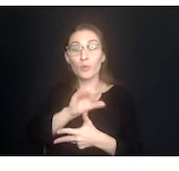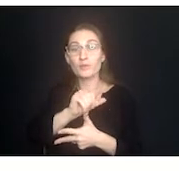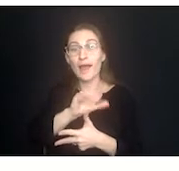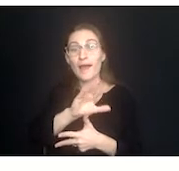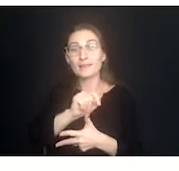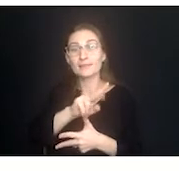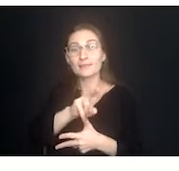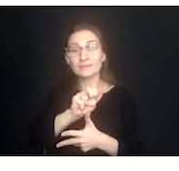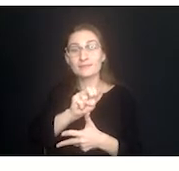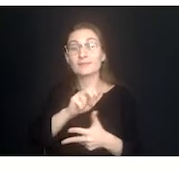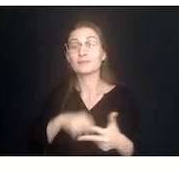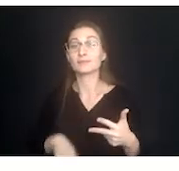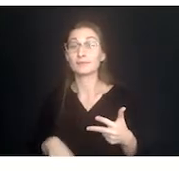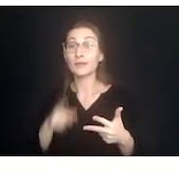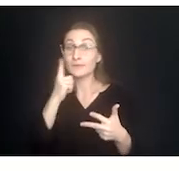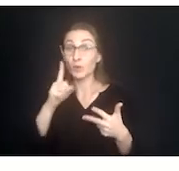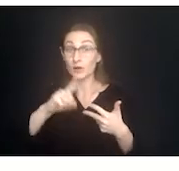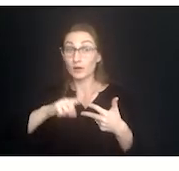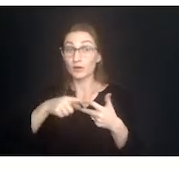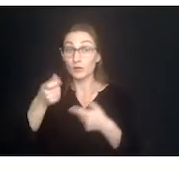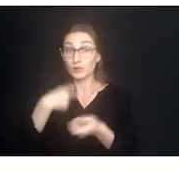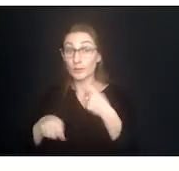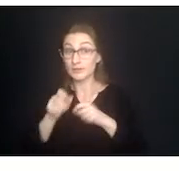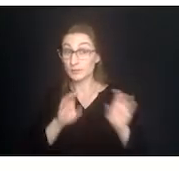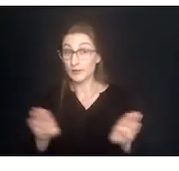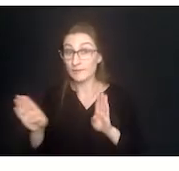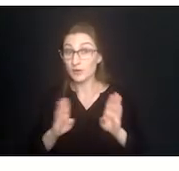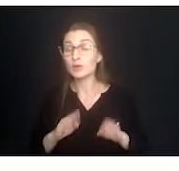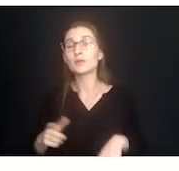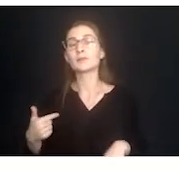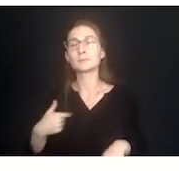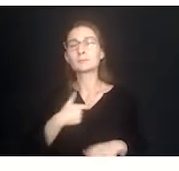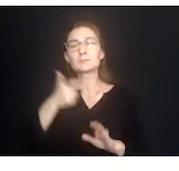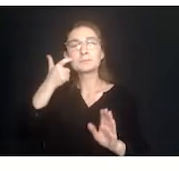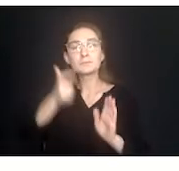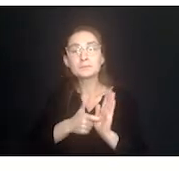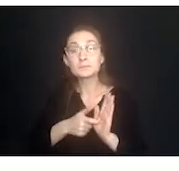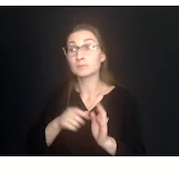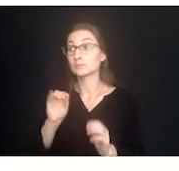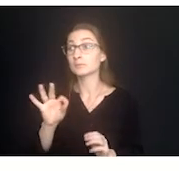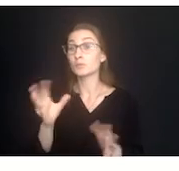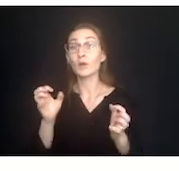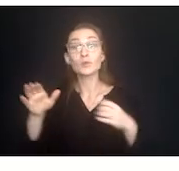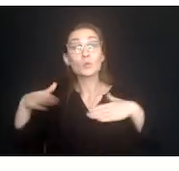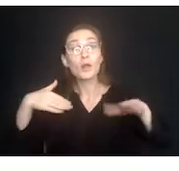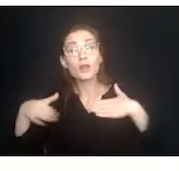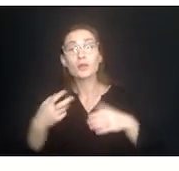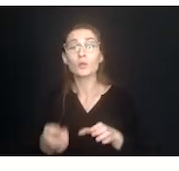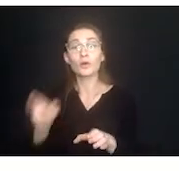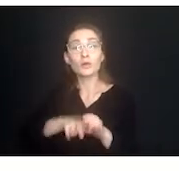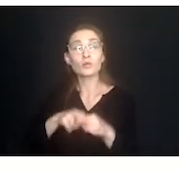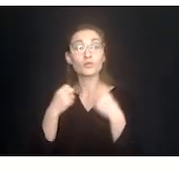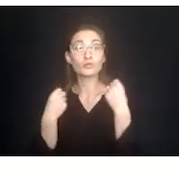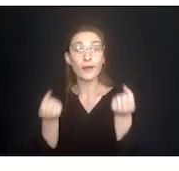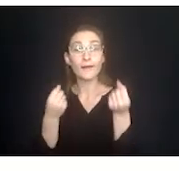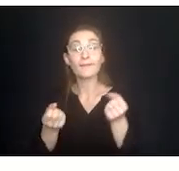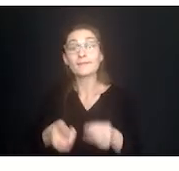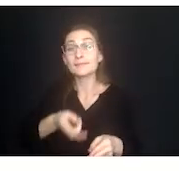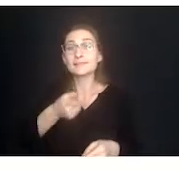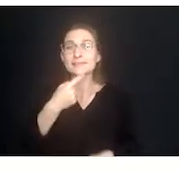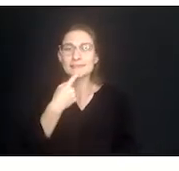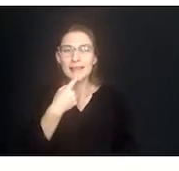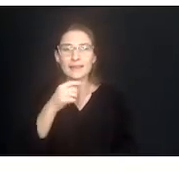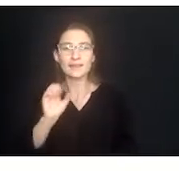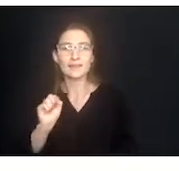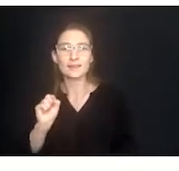proactive. Now for a replacement behavior example, we noticed that every time Richie wanted to go for a walk or a car